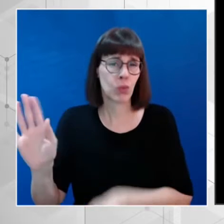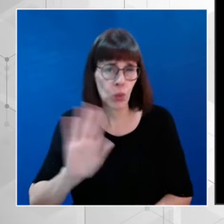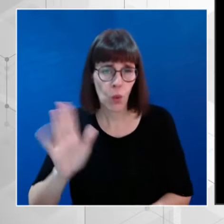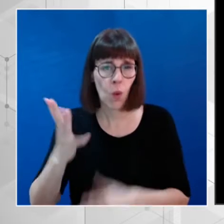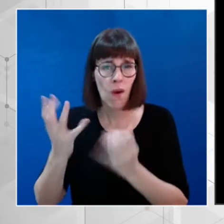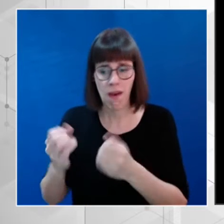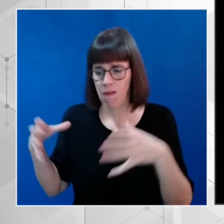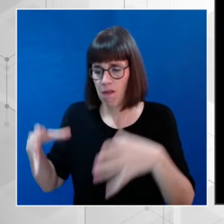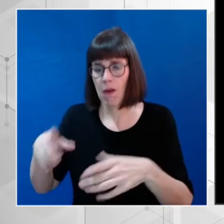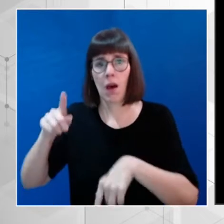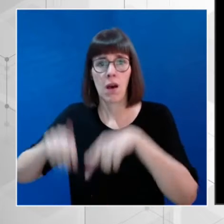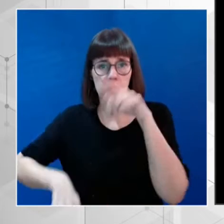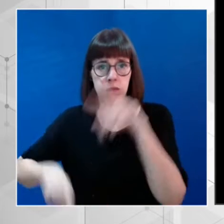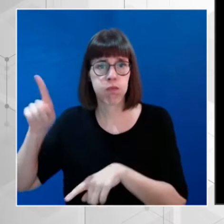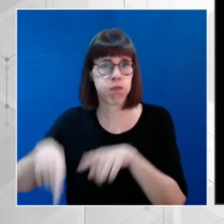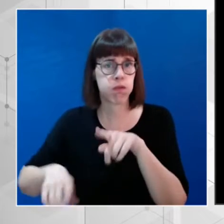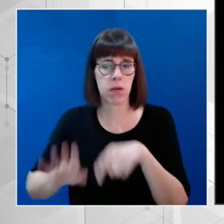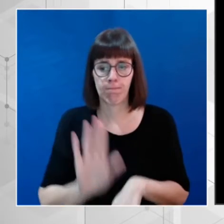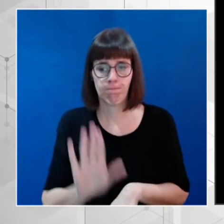This is unique for everyone.